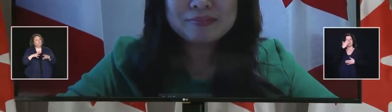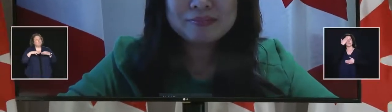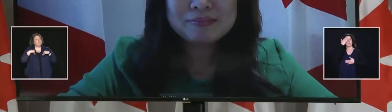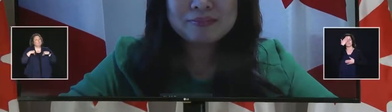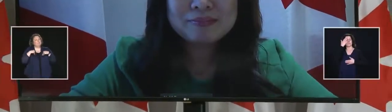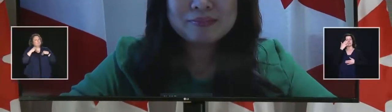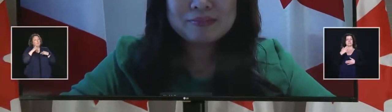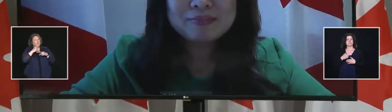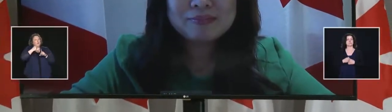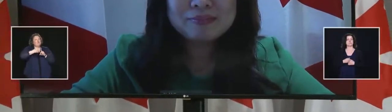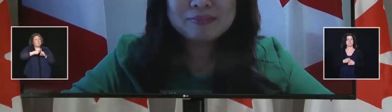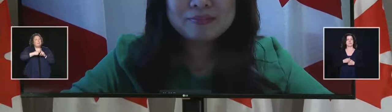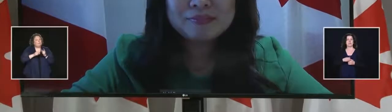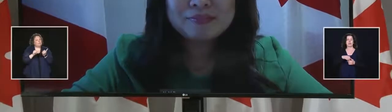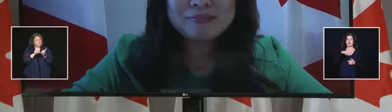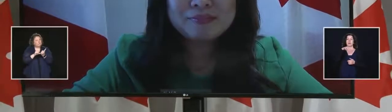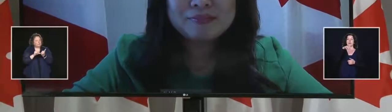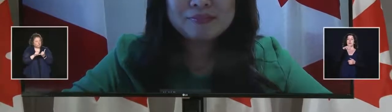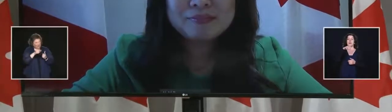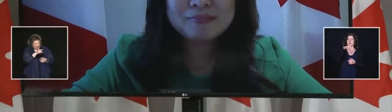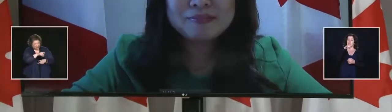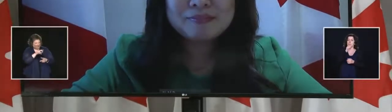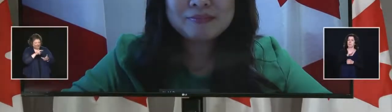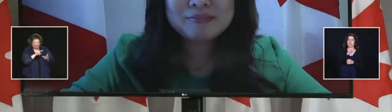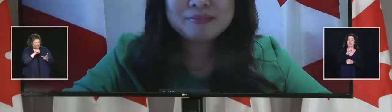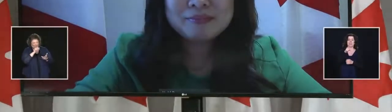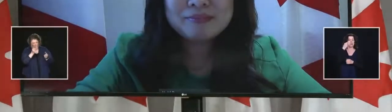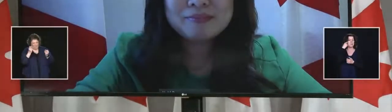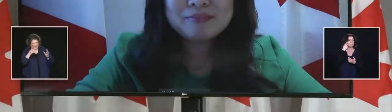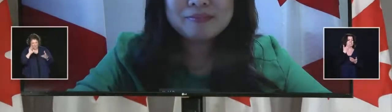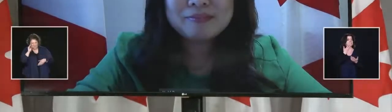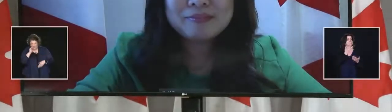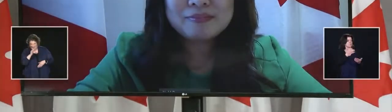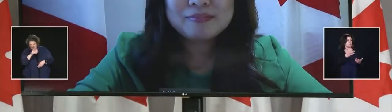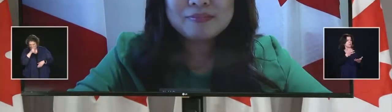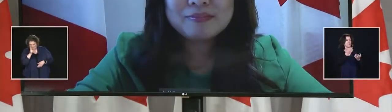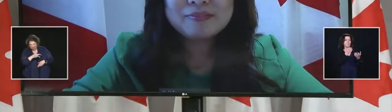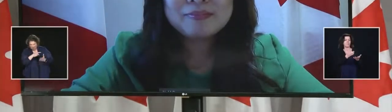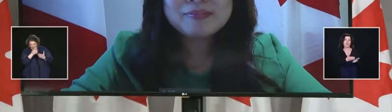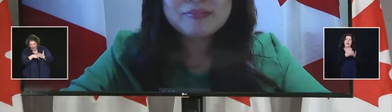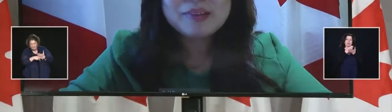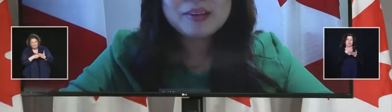regret the design of the program? And do you plan to change it so the tenants actually get help directly?